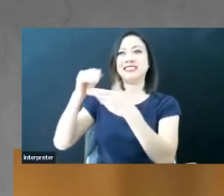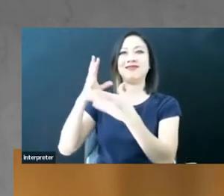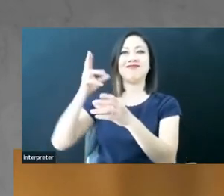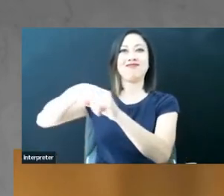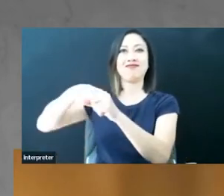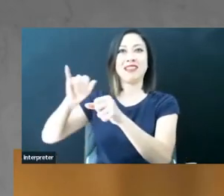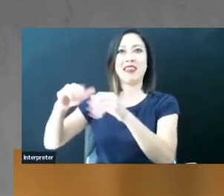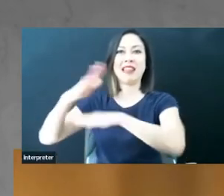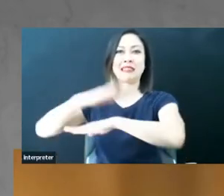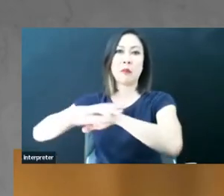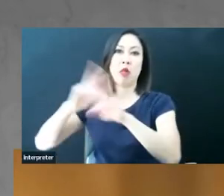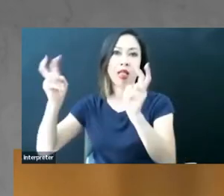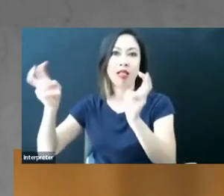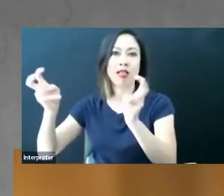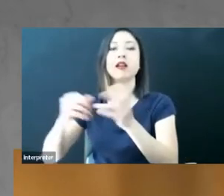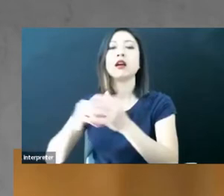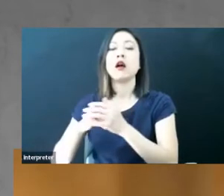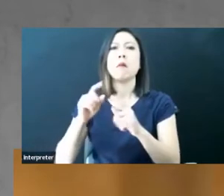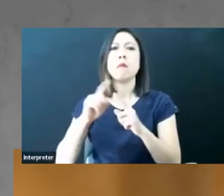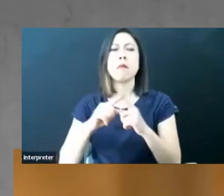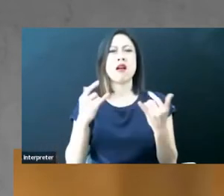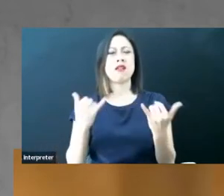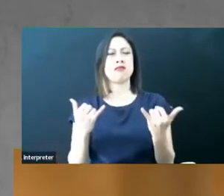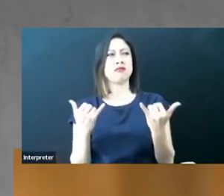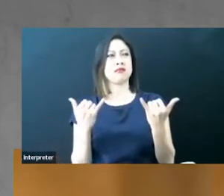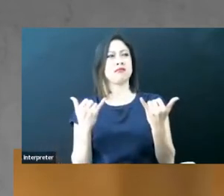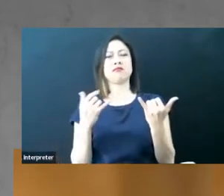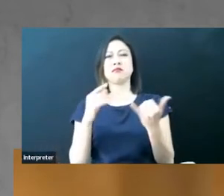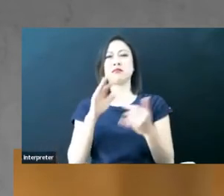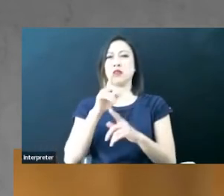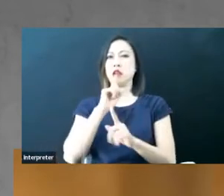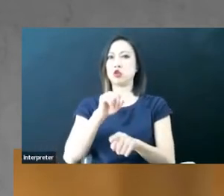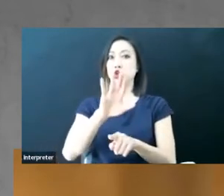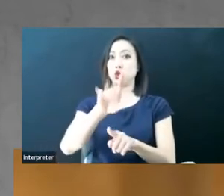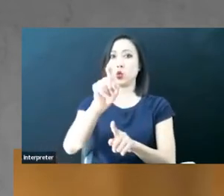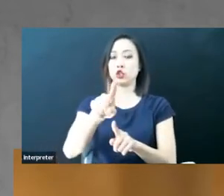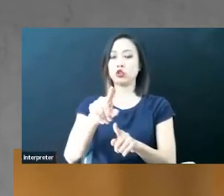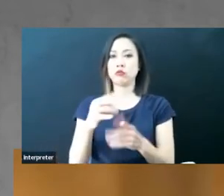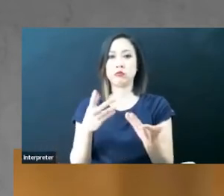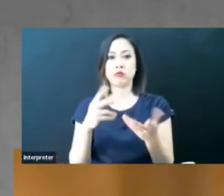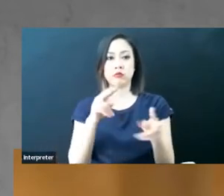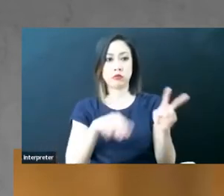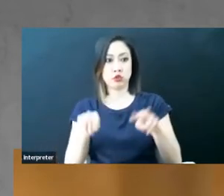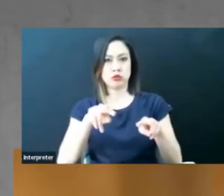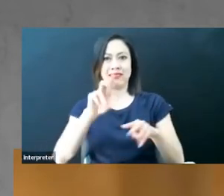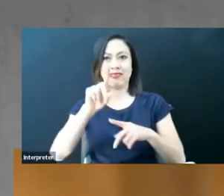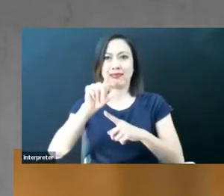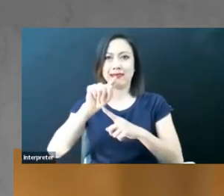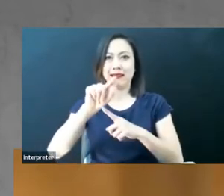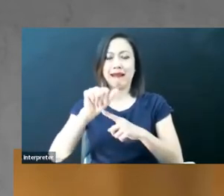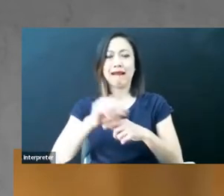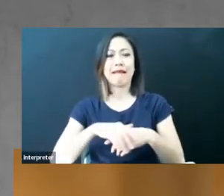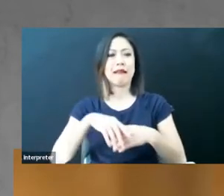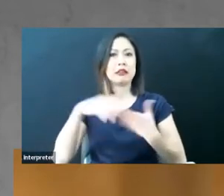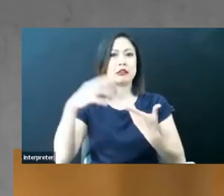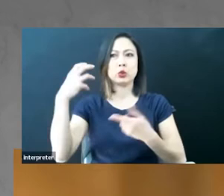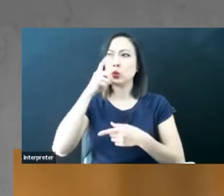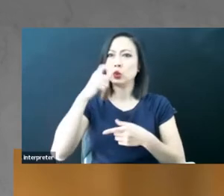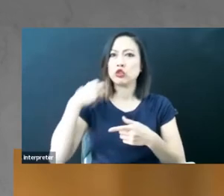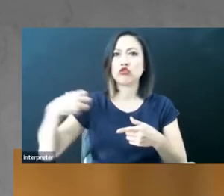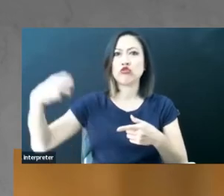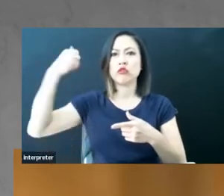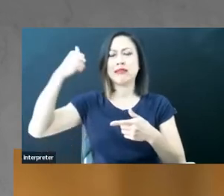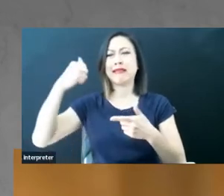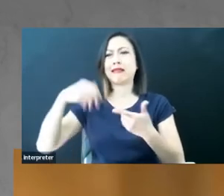very much to your question, you look at the data. CEOs, chairmen, leaders of asset management firms, venture firms,